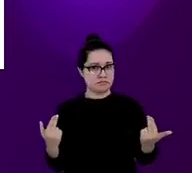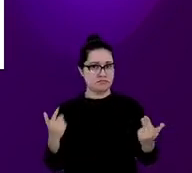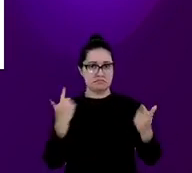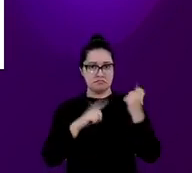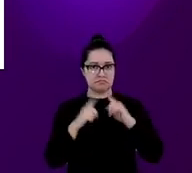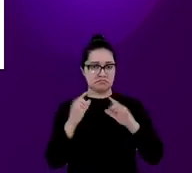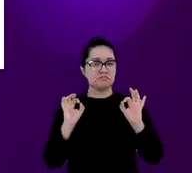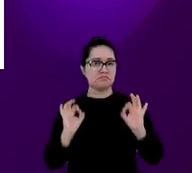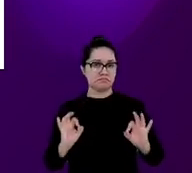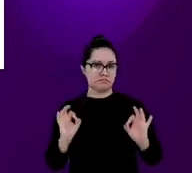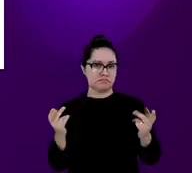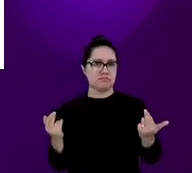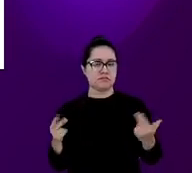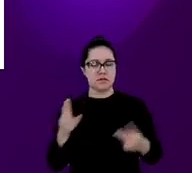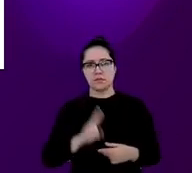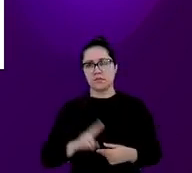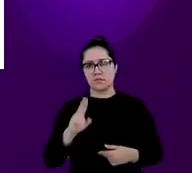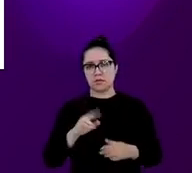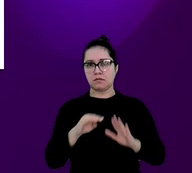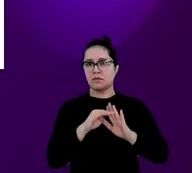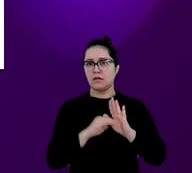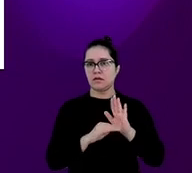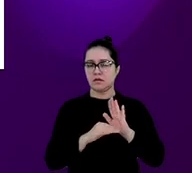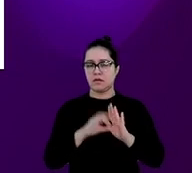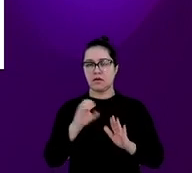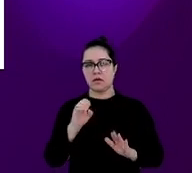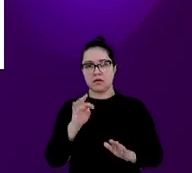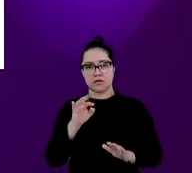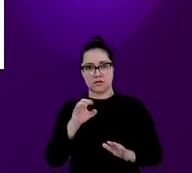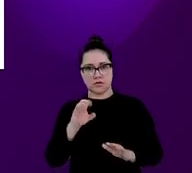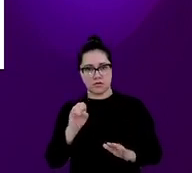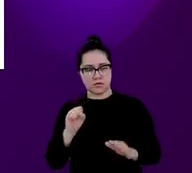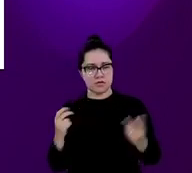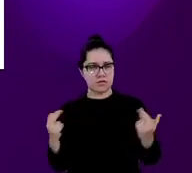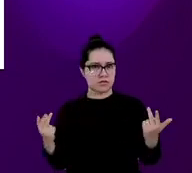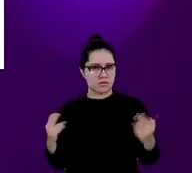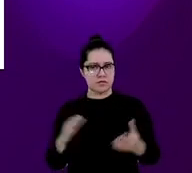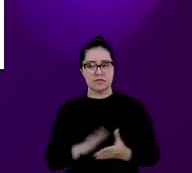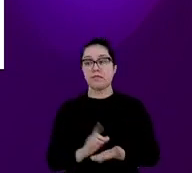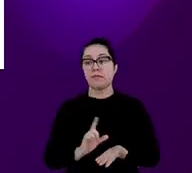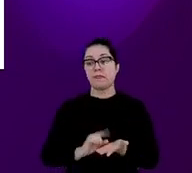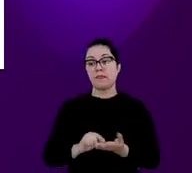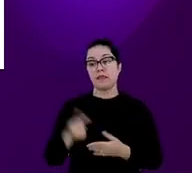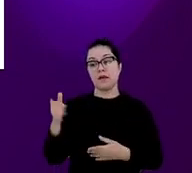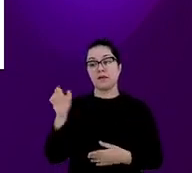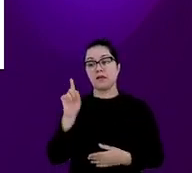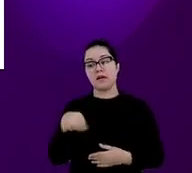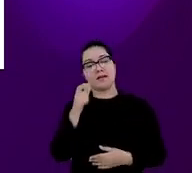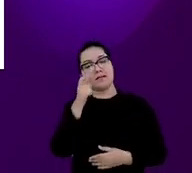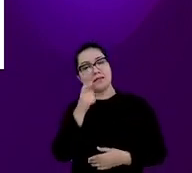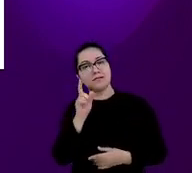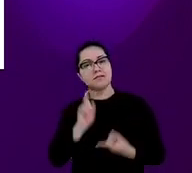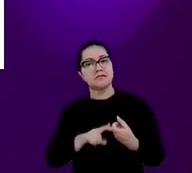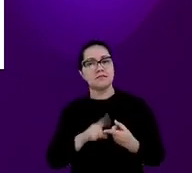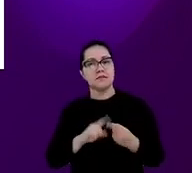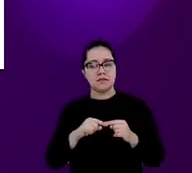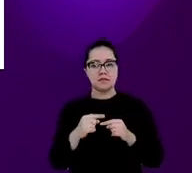This one is very interesting, and it's used in postoperative, immediate postoperative